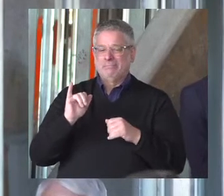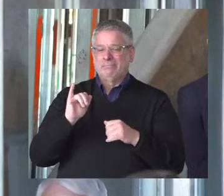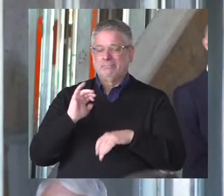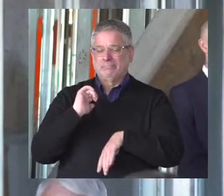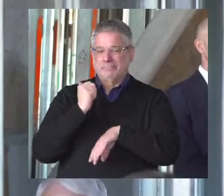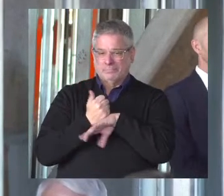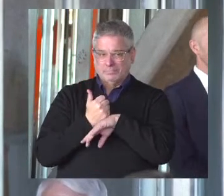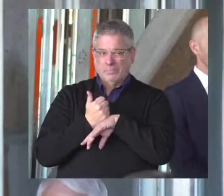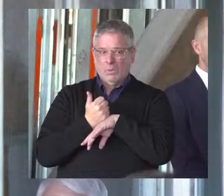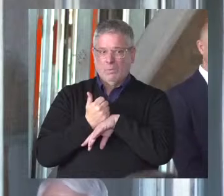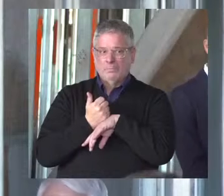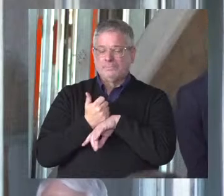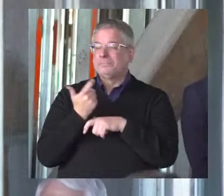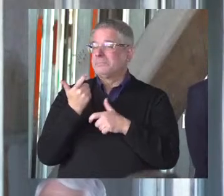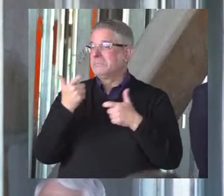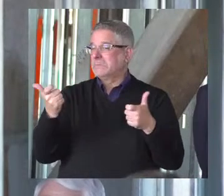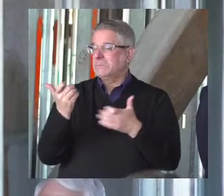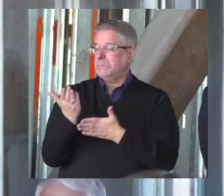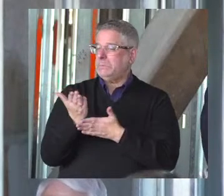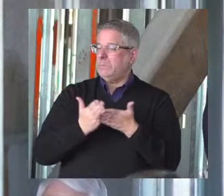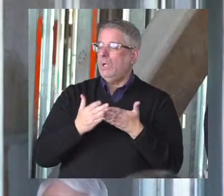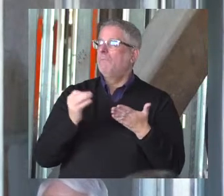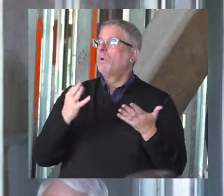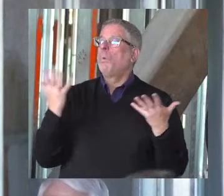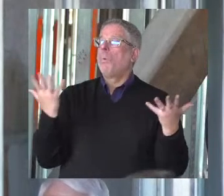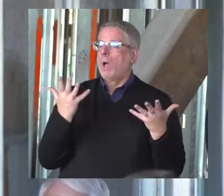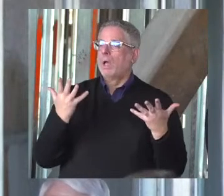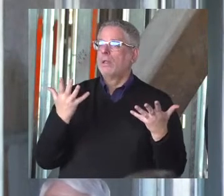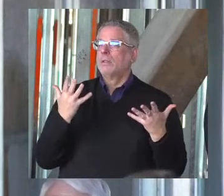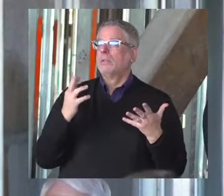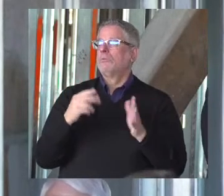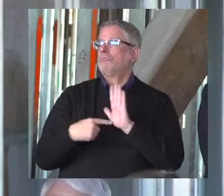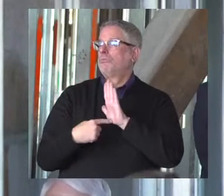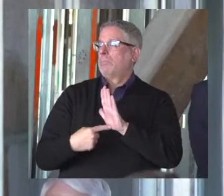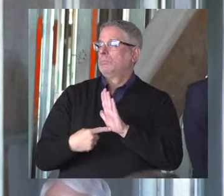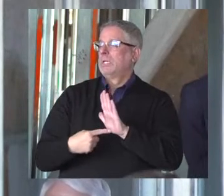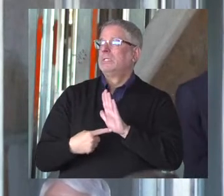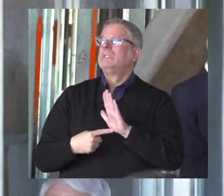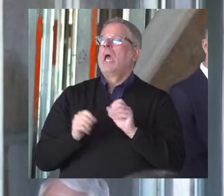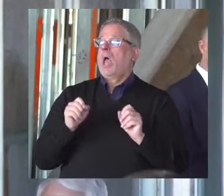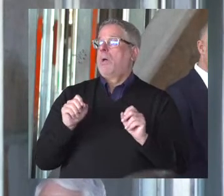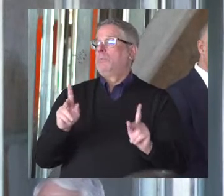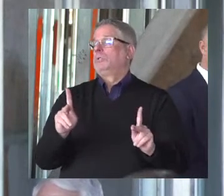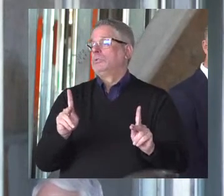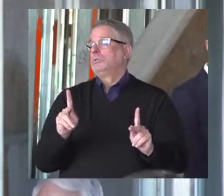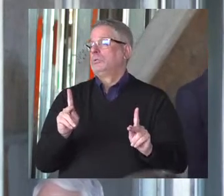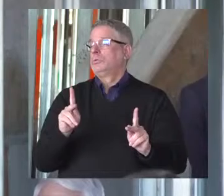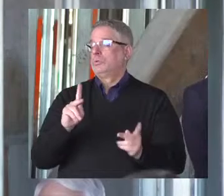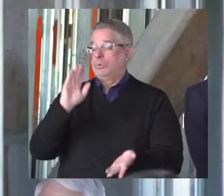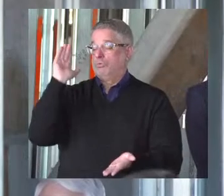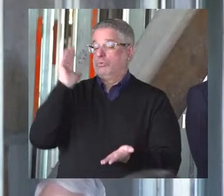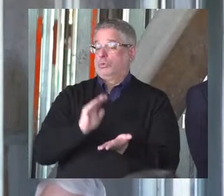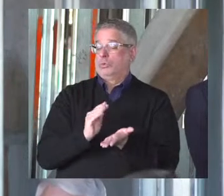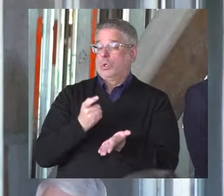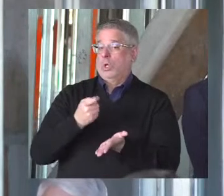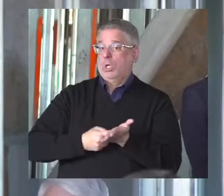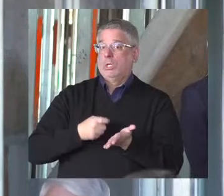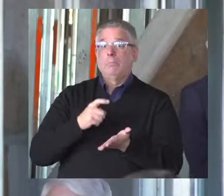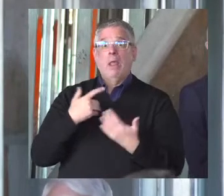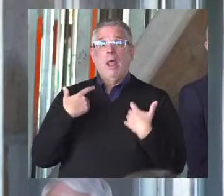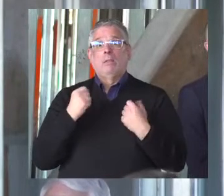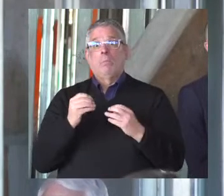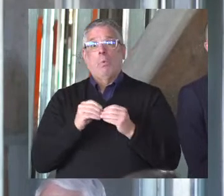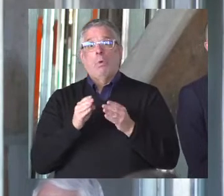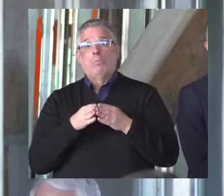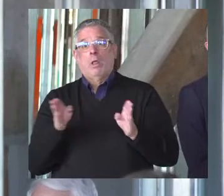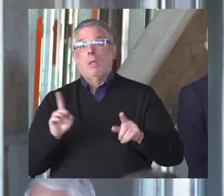been established, and a big part of what this represents is the opportunity to drive down the costs, not just of healthcare more